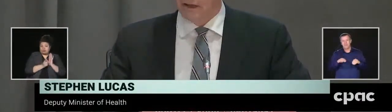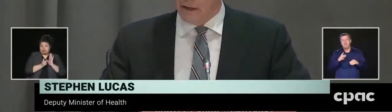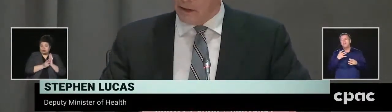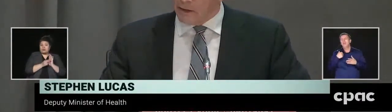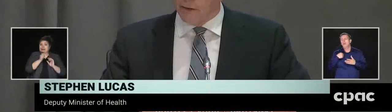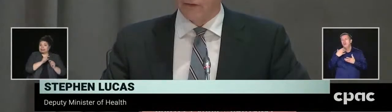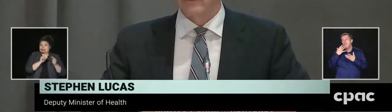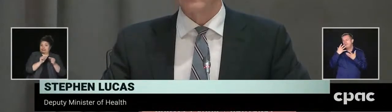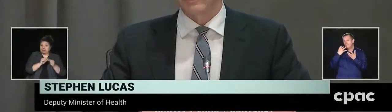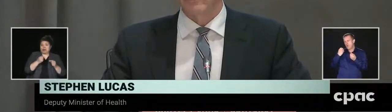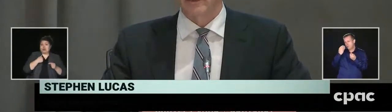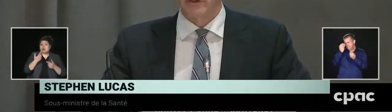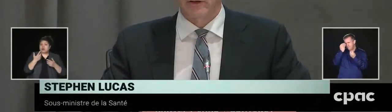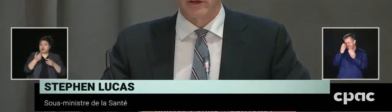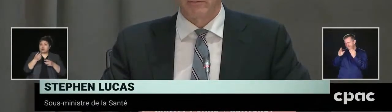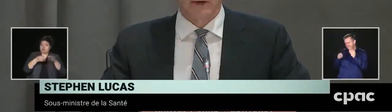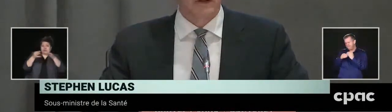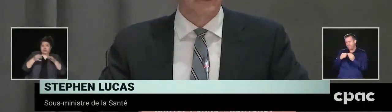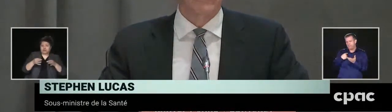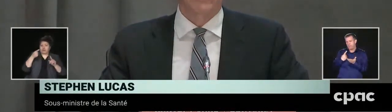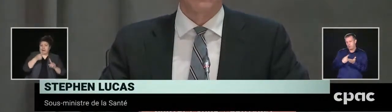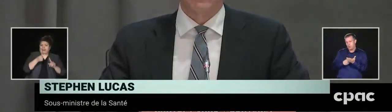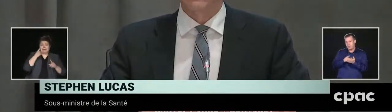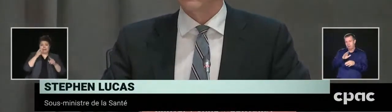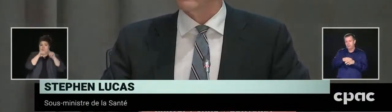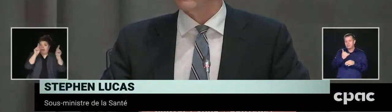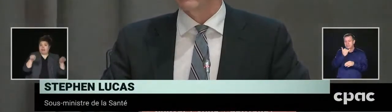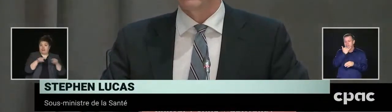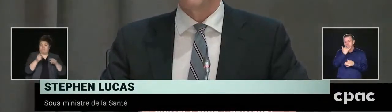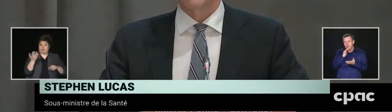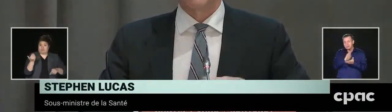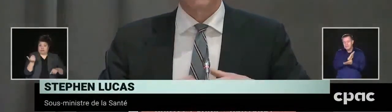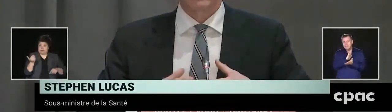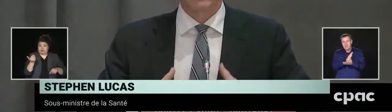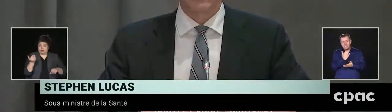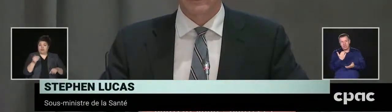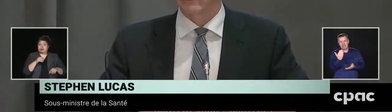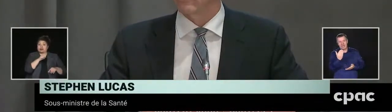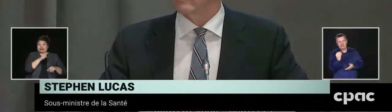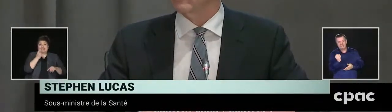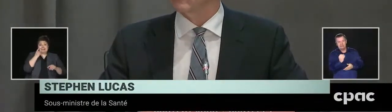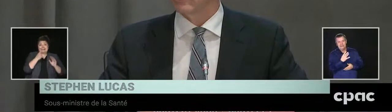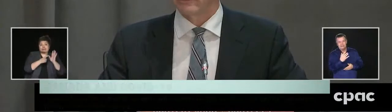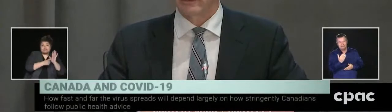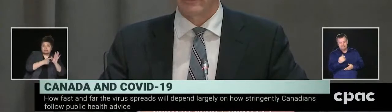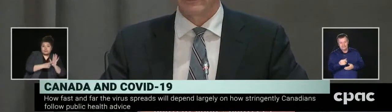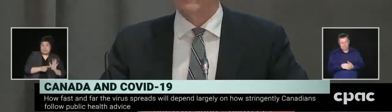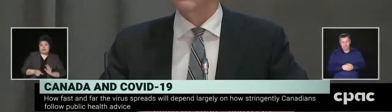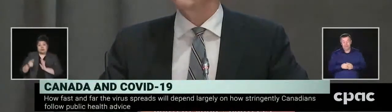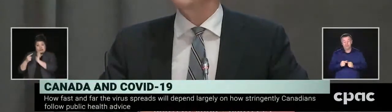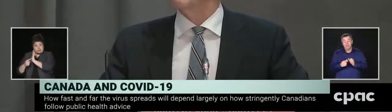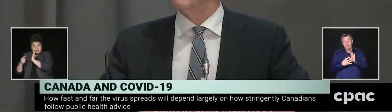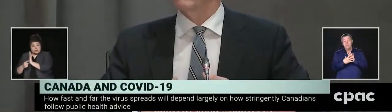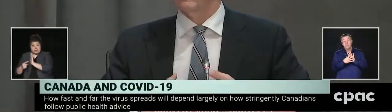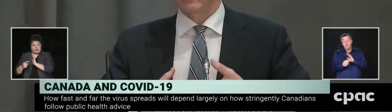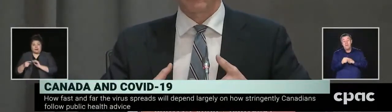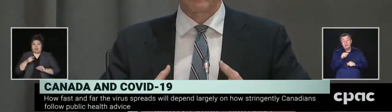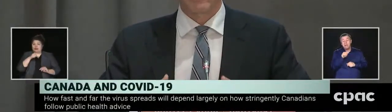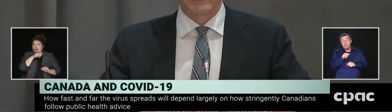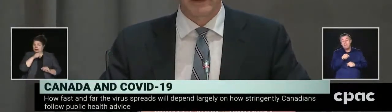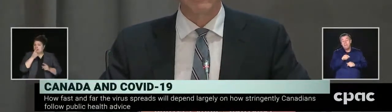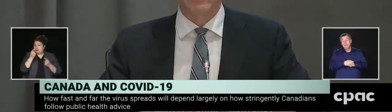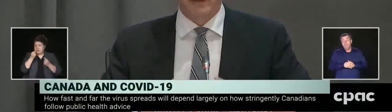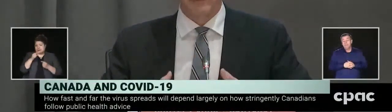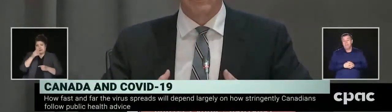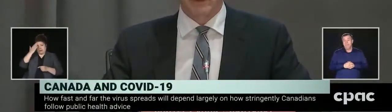15. These scenarios are modeled on the basis of understanding the transmission of the disease. They're